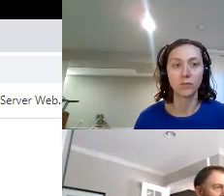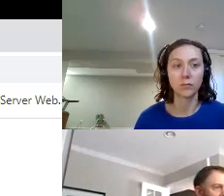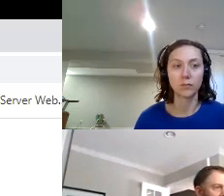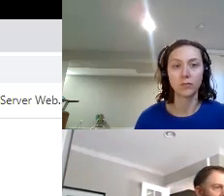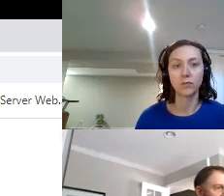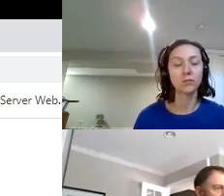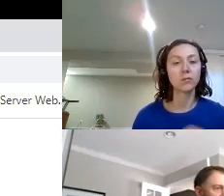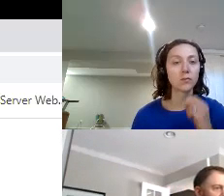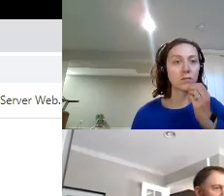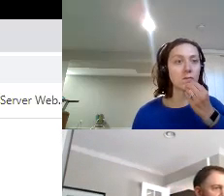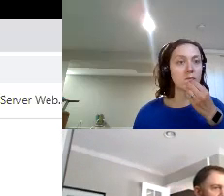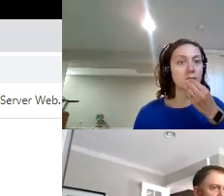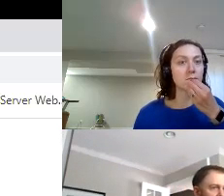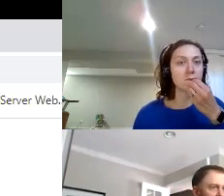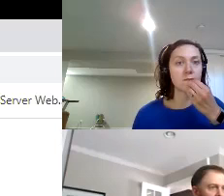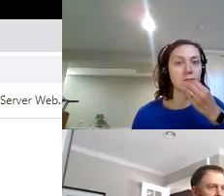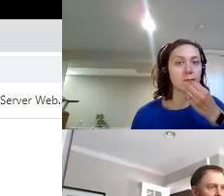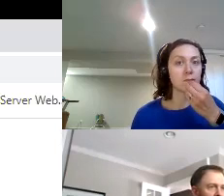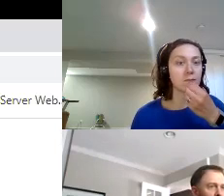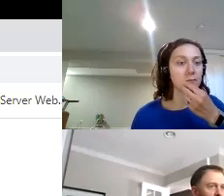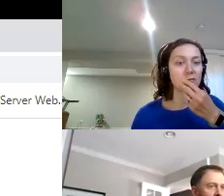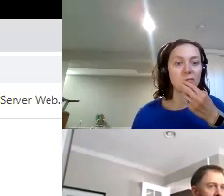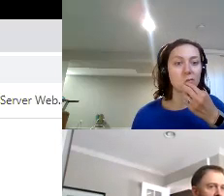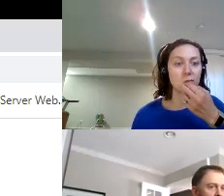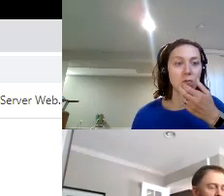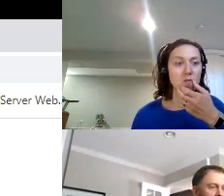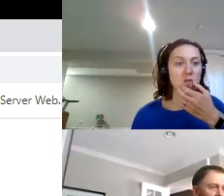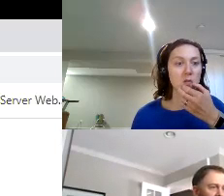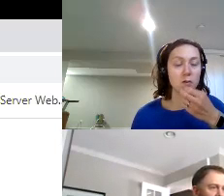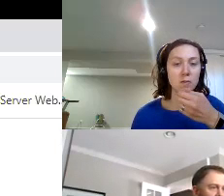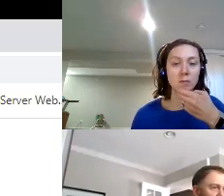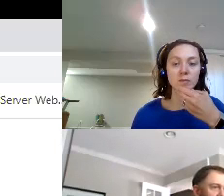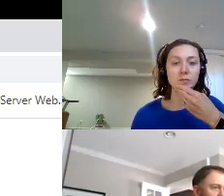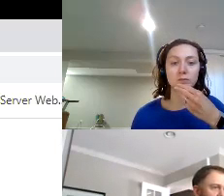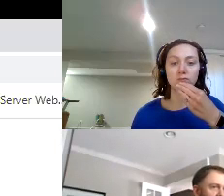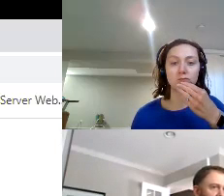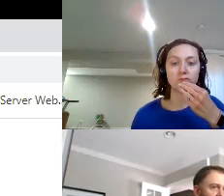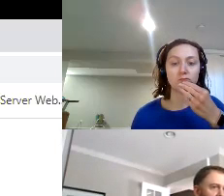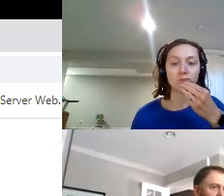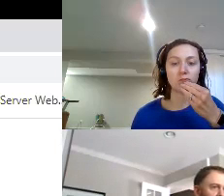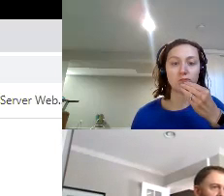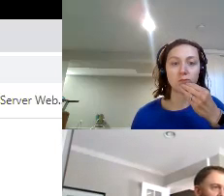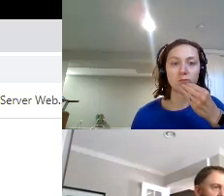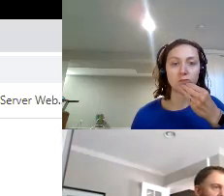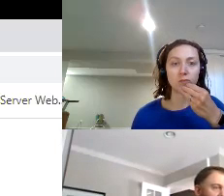So in having the opportunity to work on this dashboard now for several years,